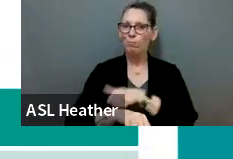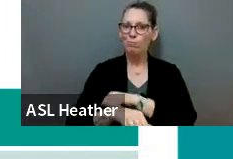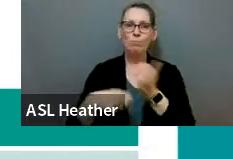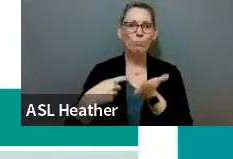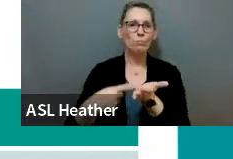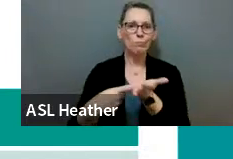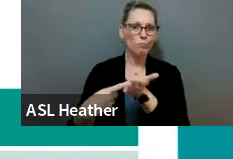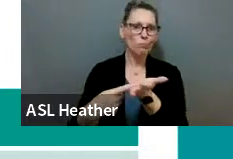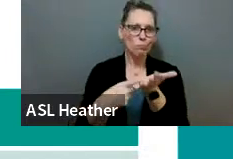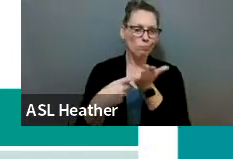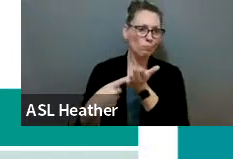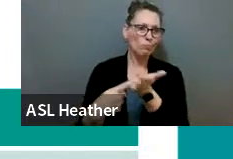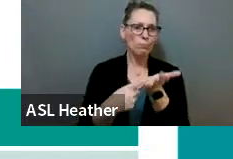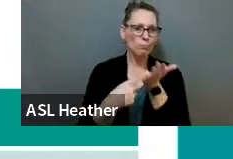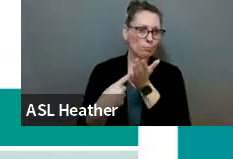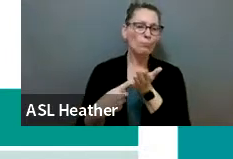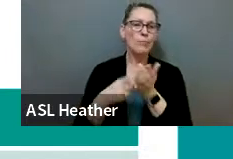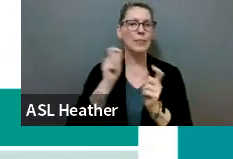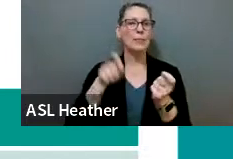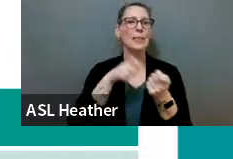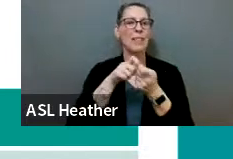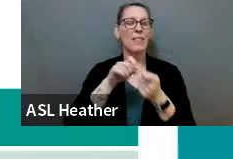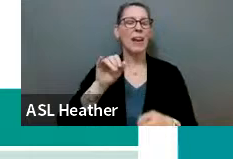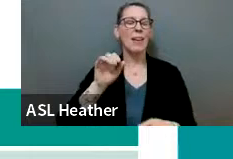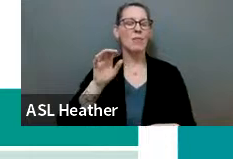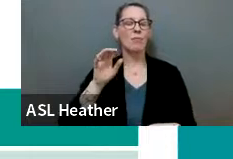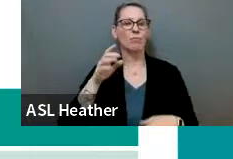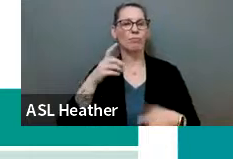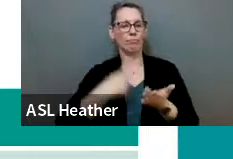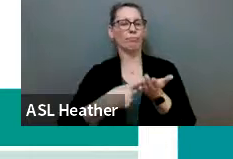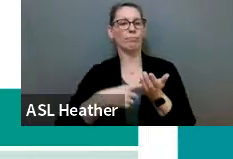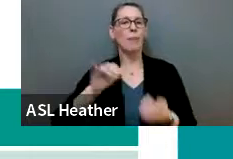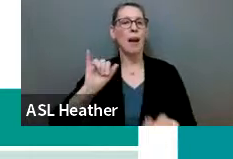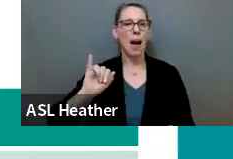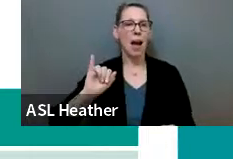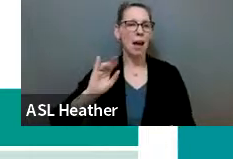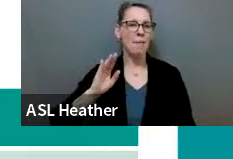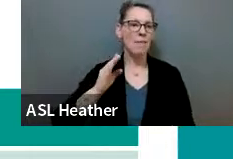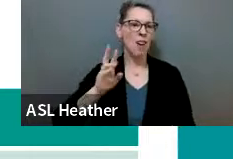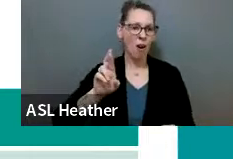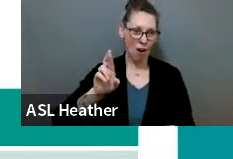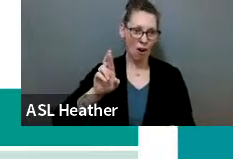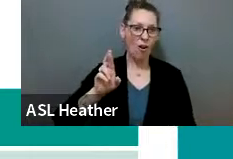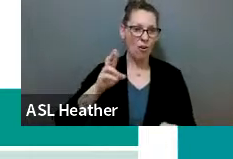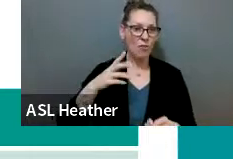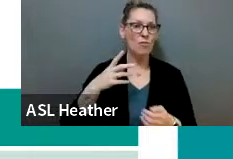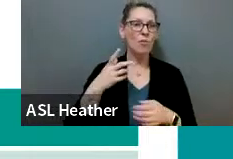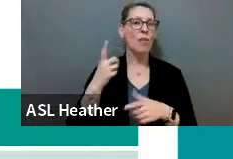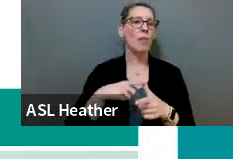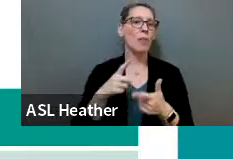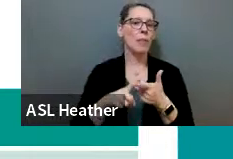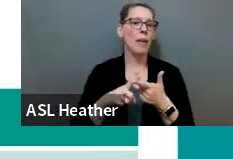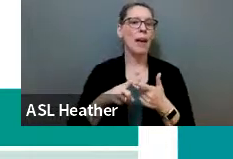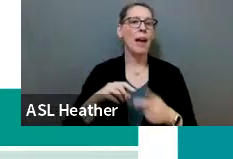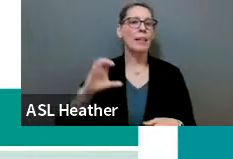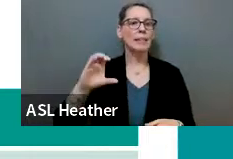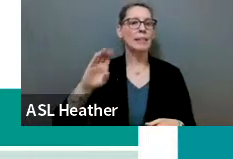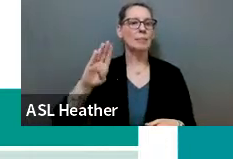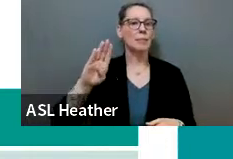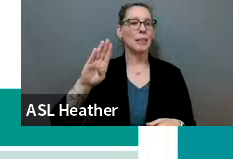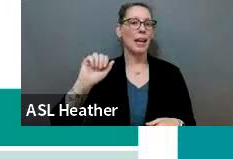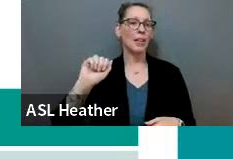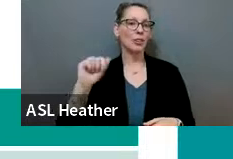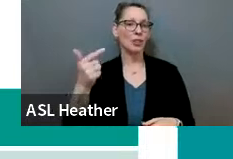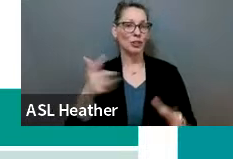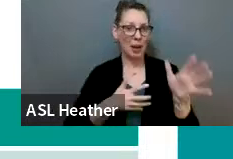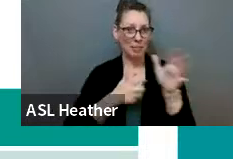discuss sort of the overview of the IVR tolling work. We'll then receive an update on the CBAG, and